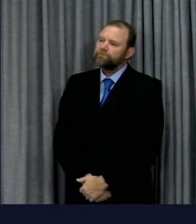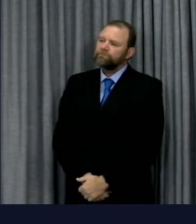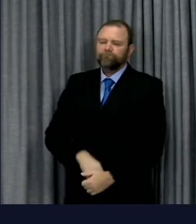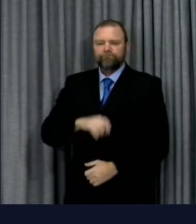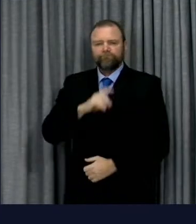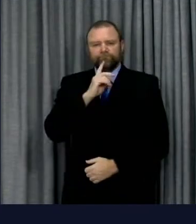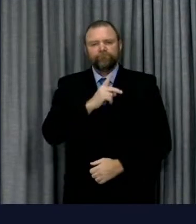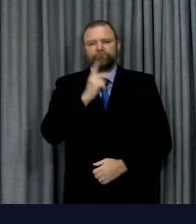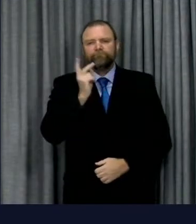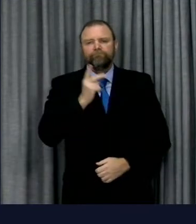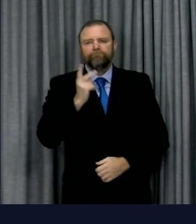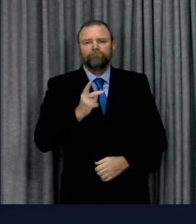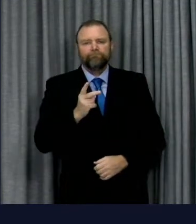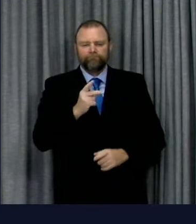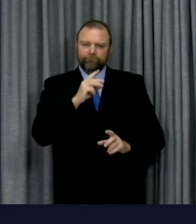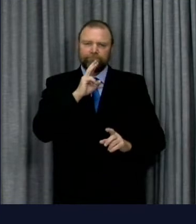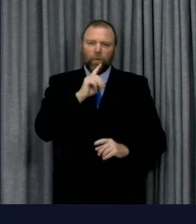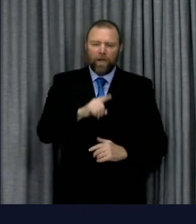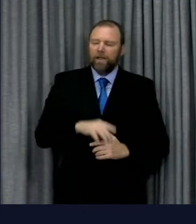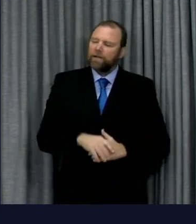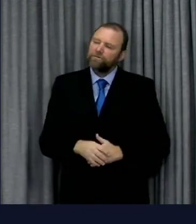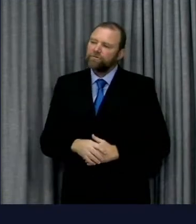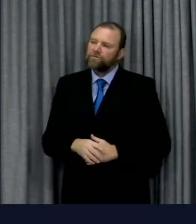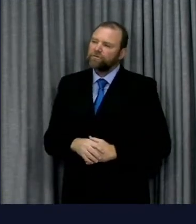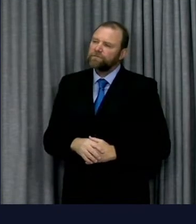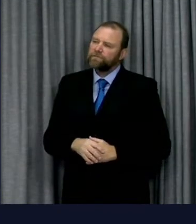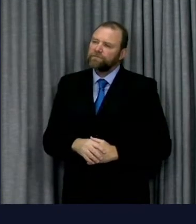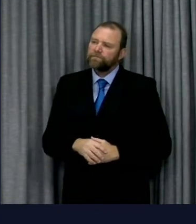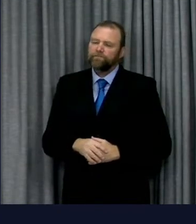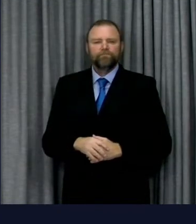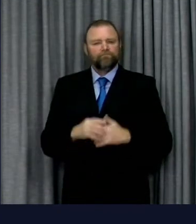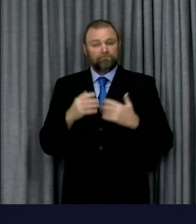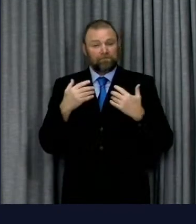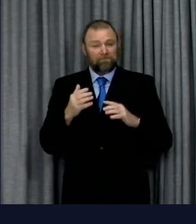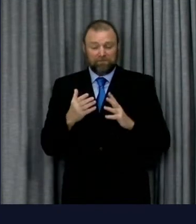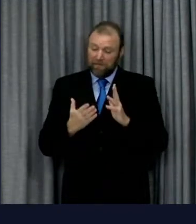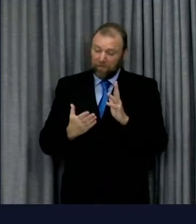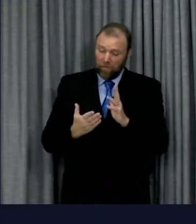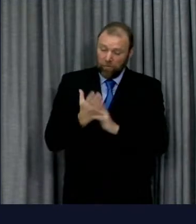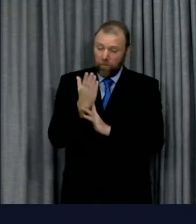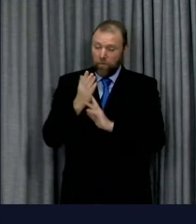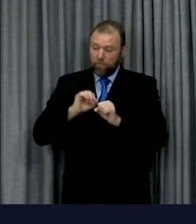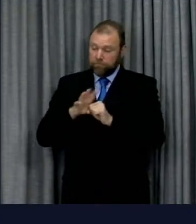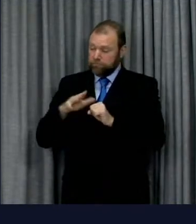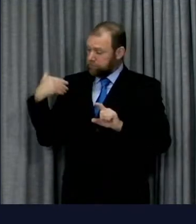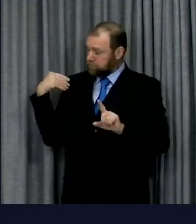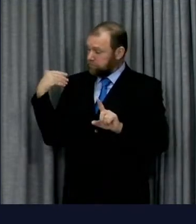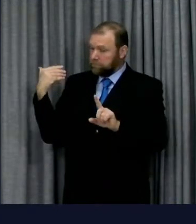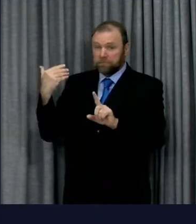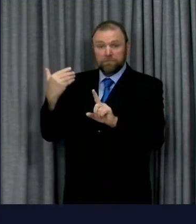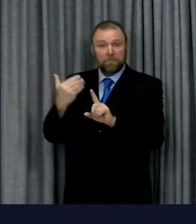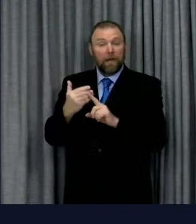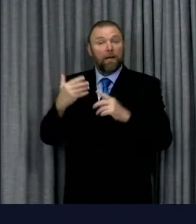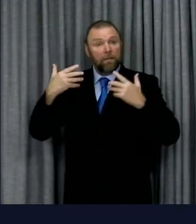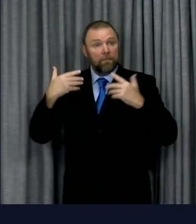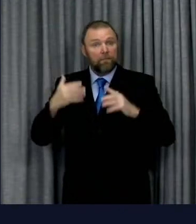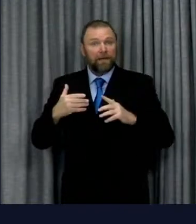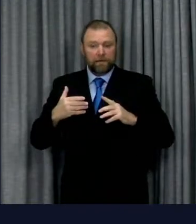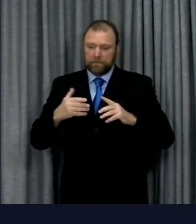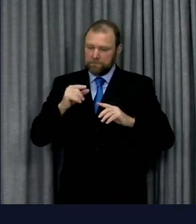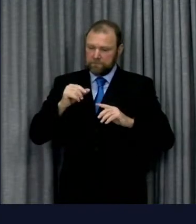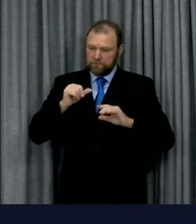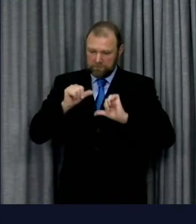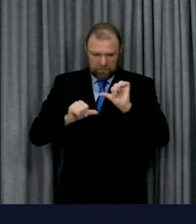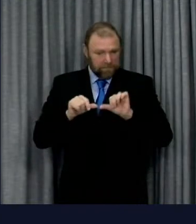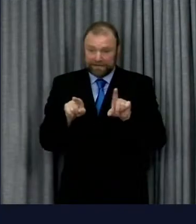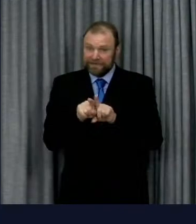yr un math ni wedi ymdopi trwy'r pandemic I gyd, cam ar ôl cam,